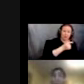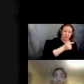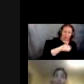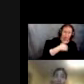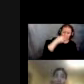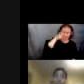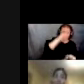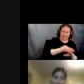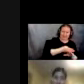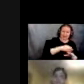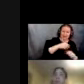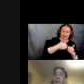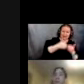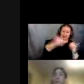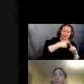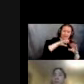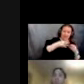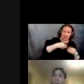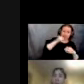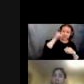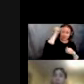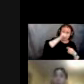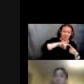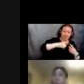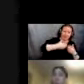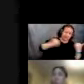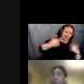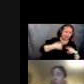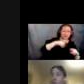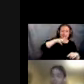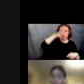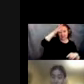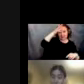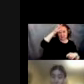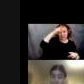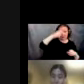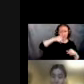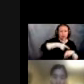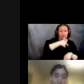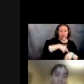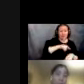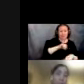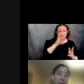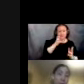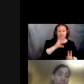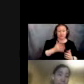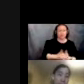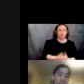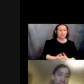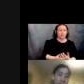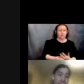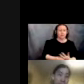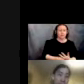entire family in Alaska, but from his father for some time, it looks like, unfortunately.